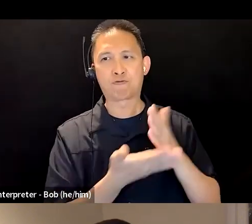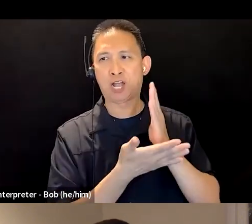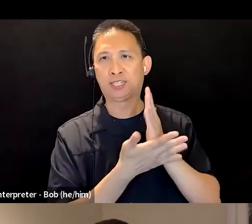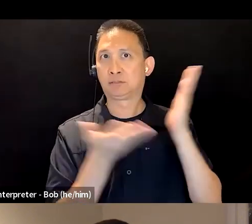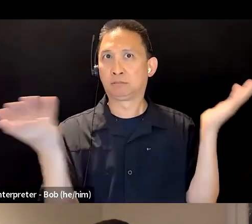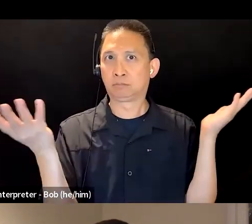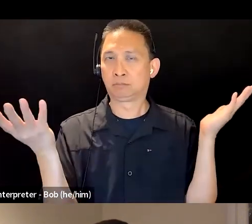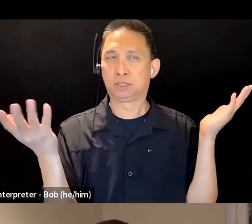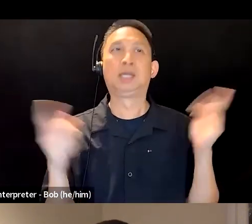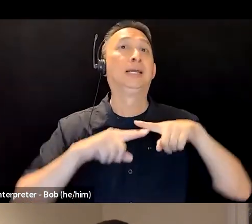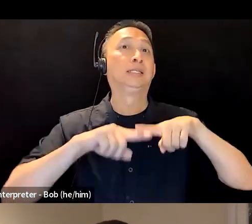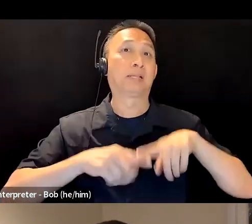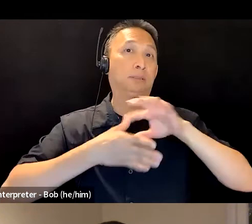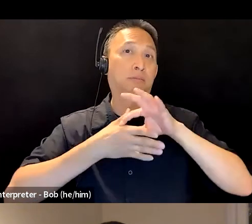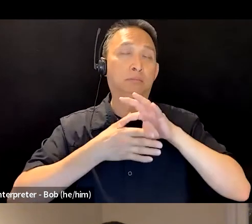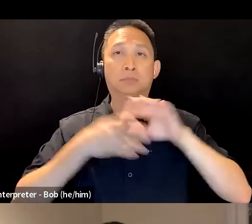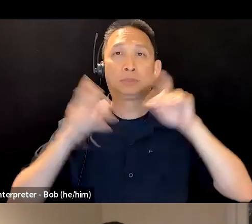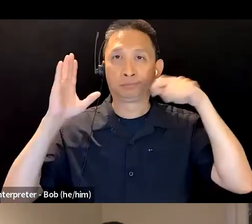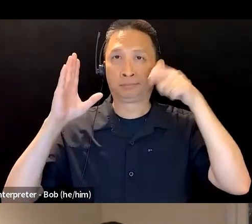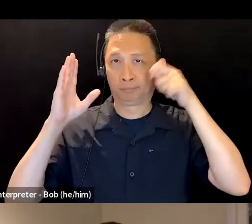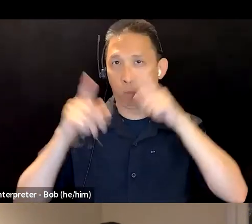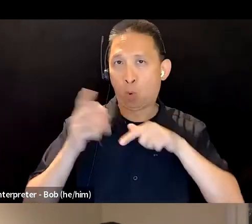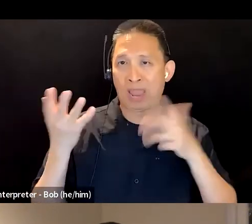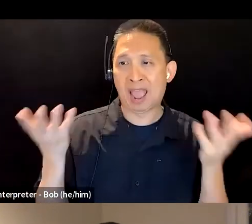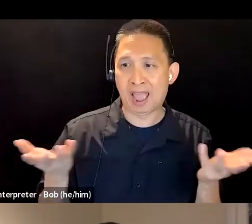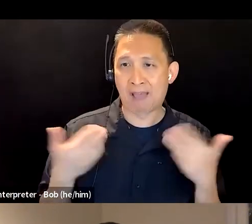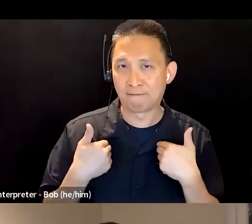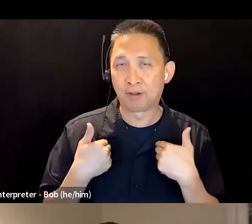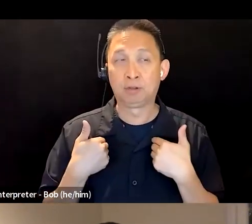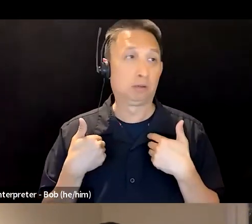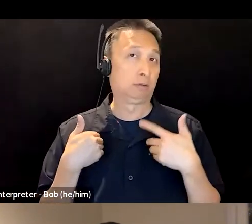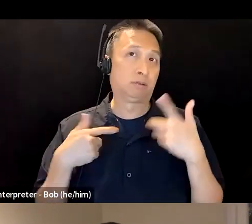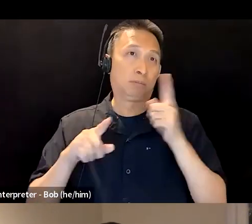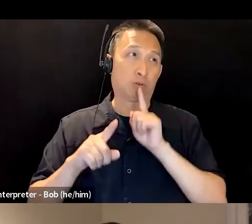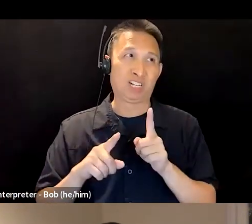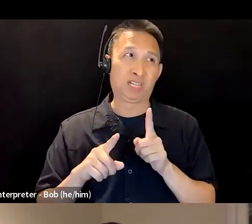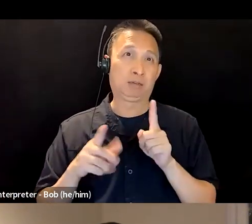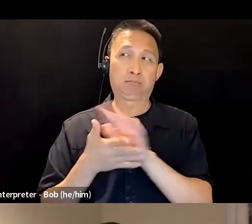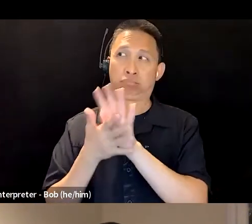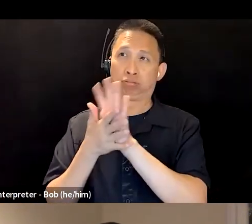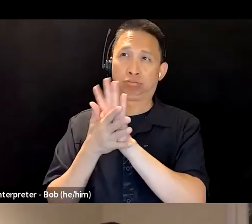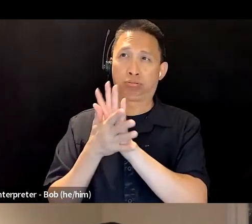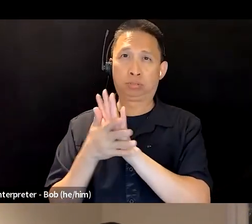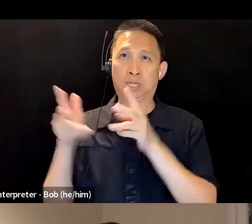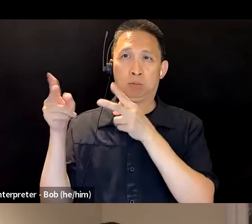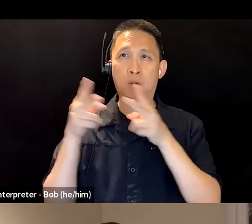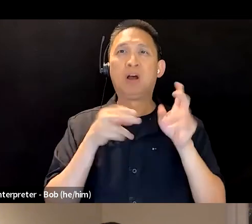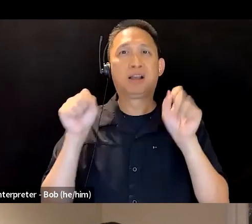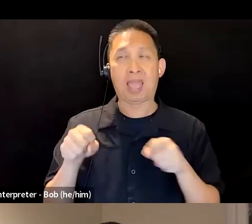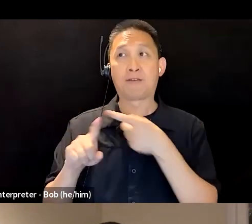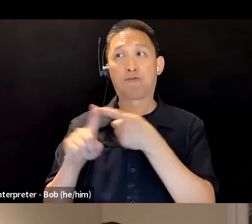you know, the content matter, it doesn't really matter. It could be from anywhere in the world. So the fact that it's Turkish